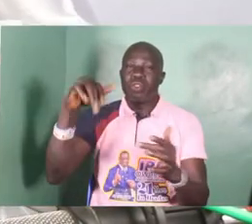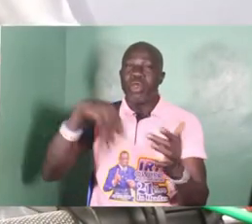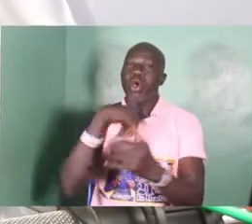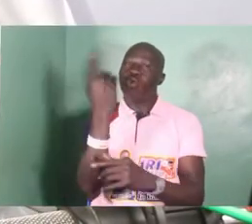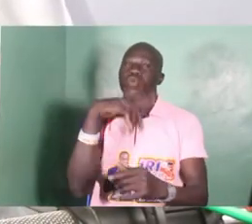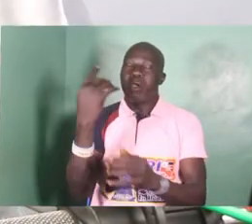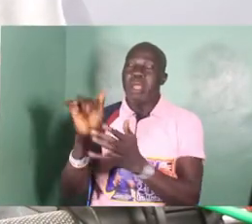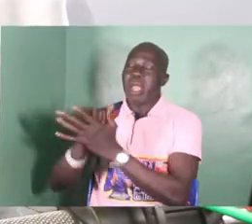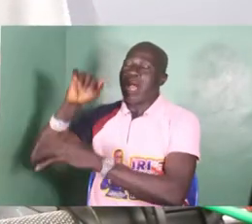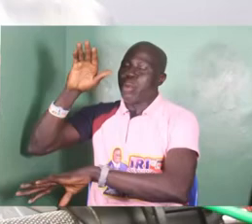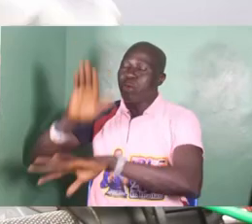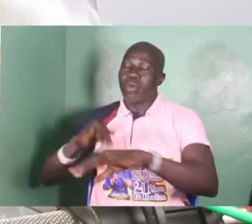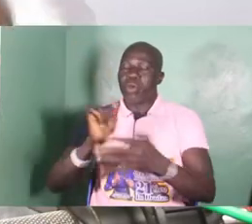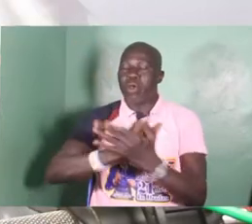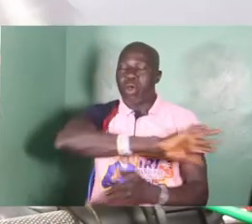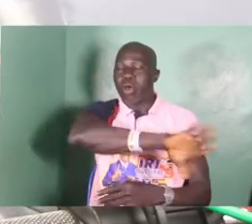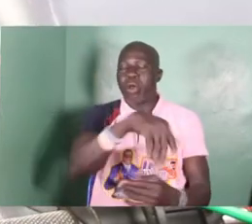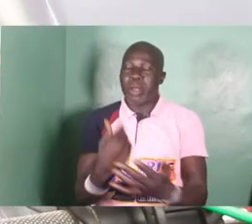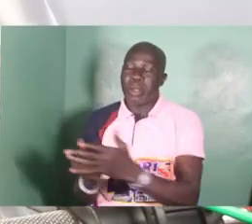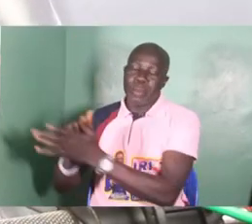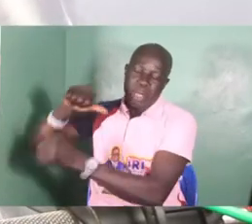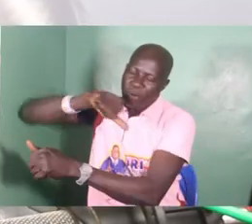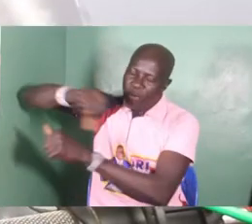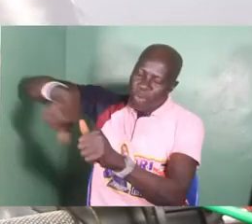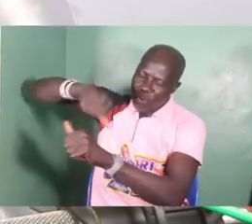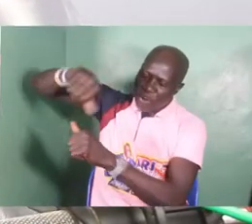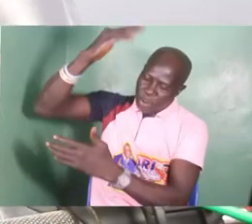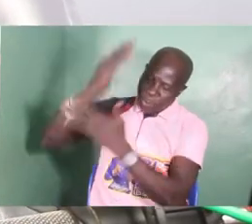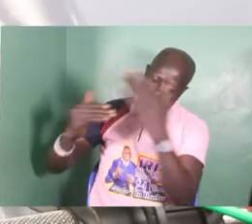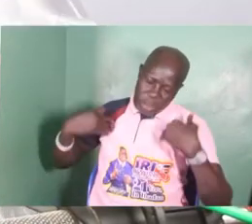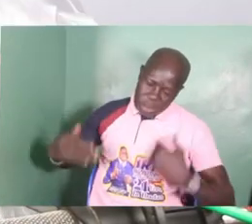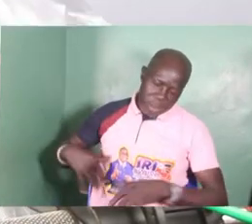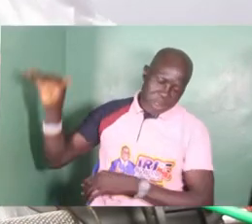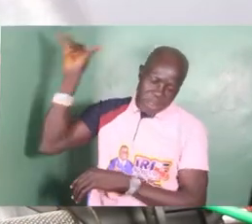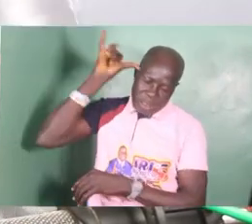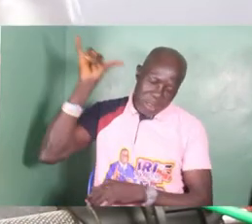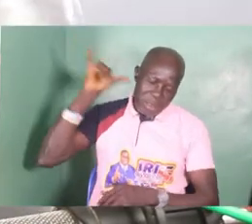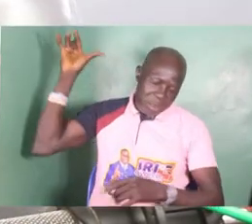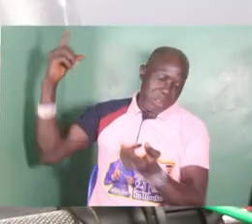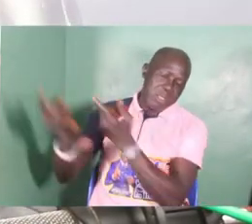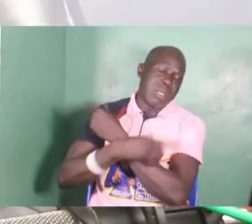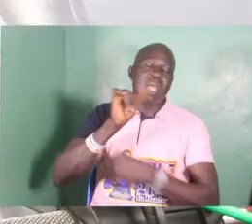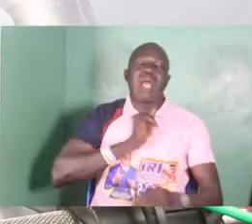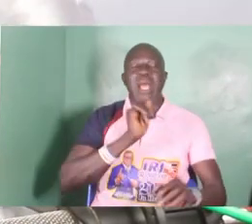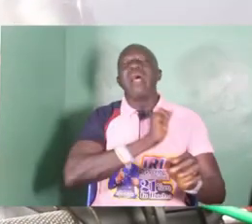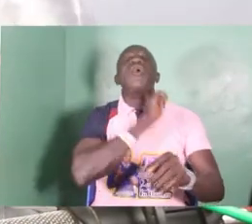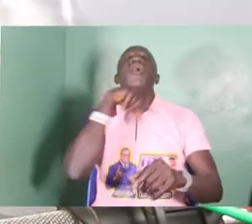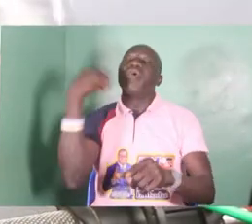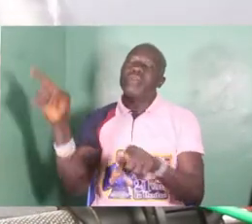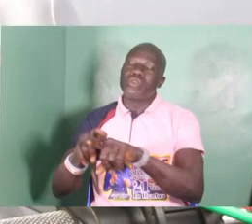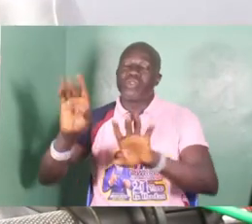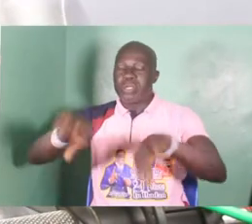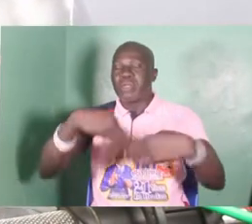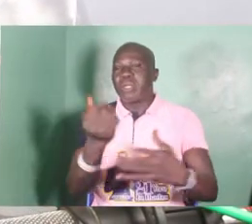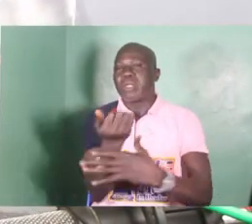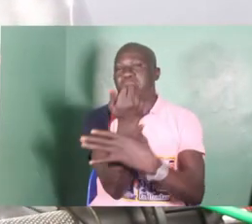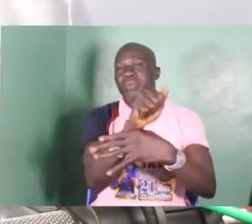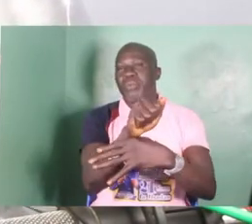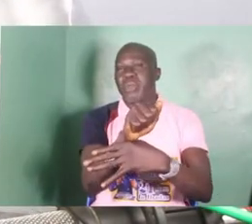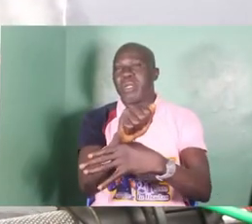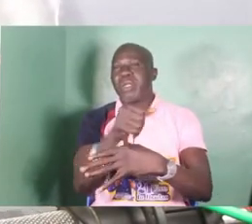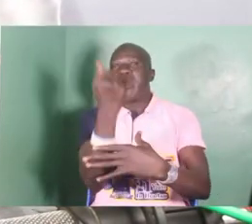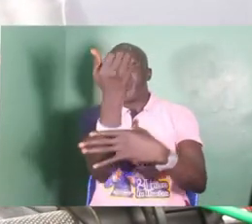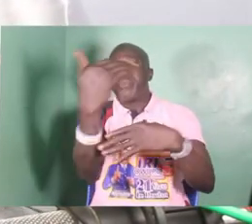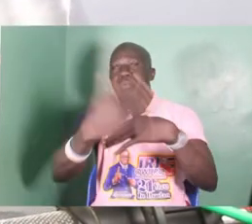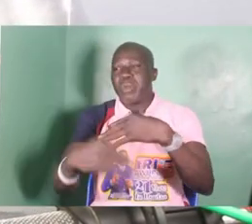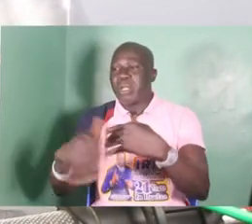Gbogbo ènìyàn látà òró sórí wọn lánàá. We anointed everybody is there yesterday. Bẹ́ẹ̀ sì ni adẹ fún wọn ní bread yẹn. And we give them akara.